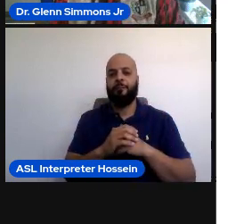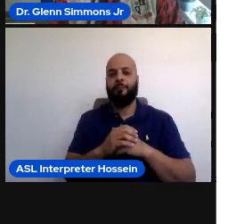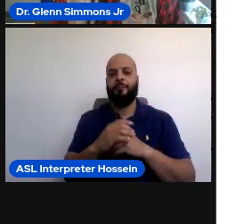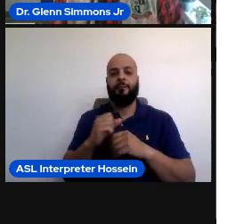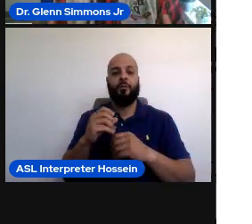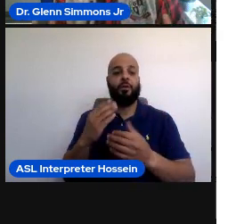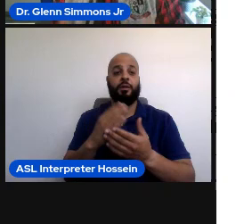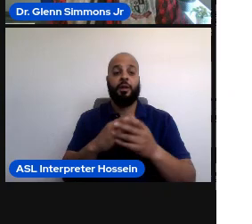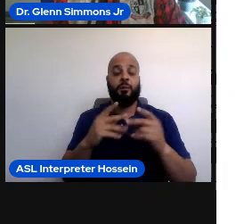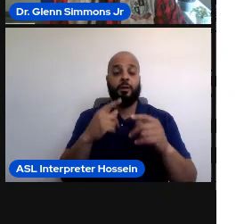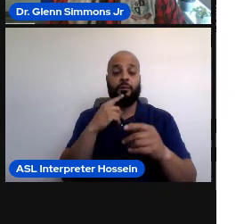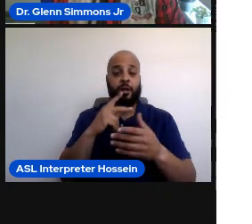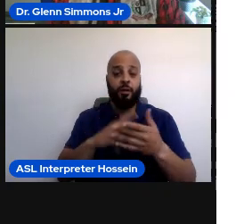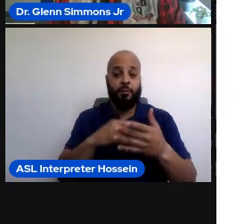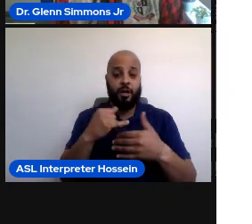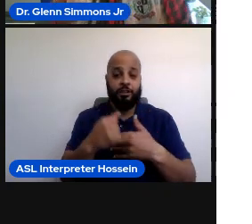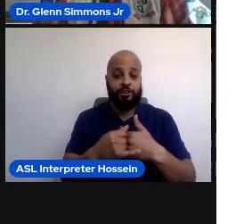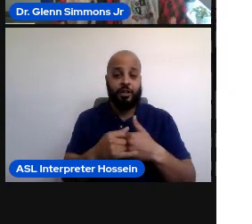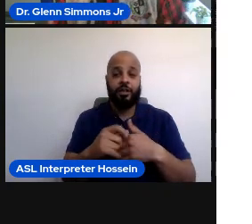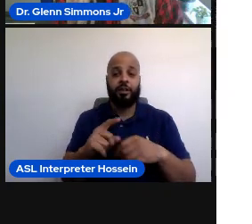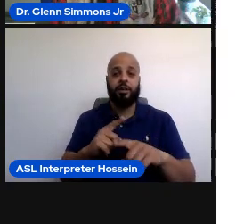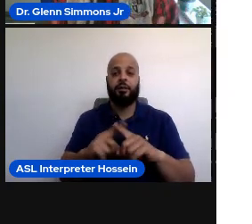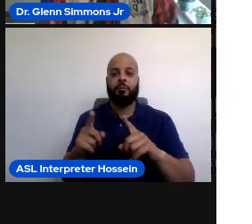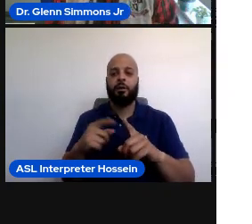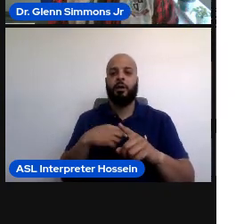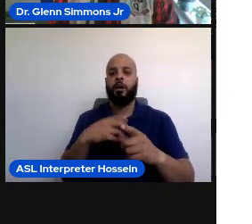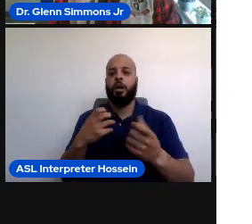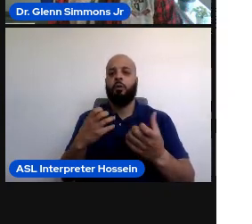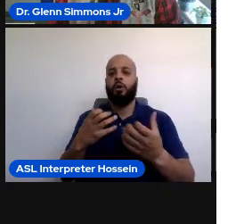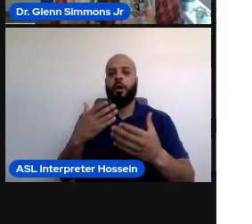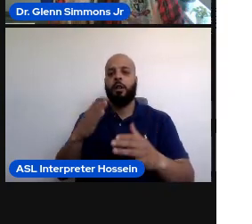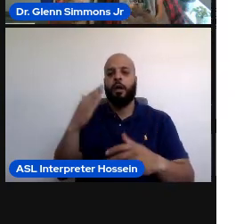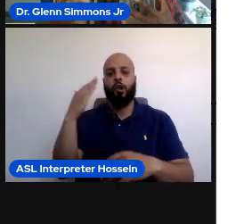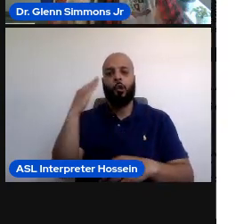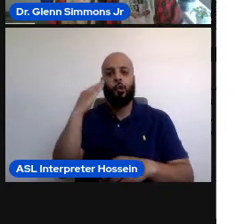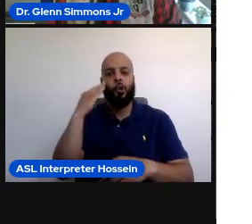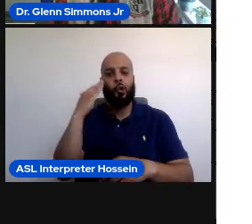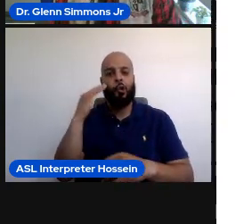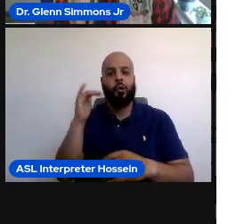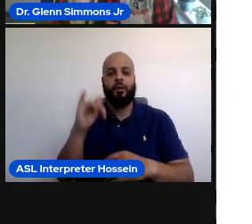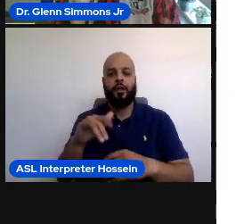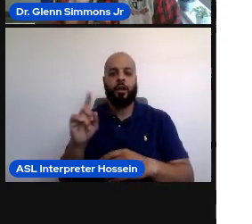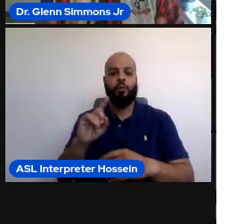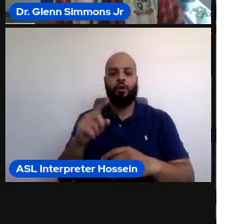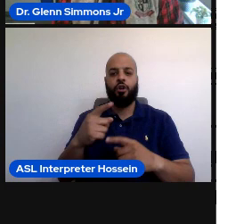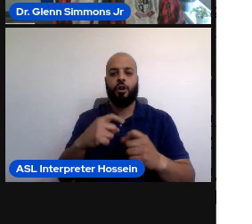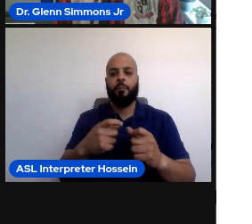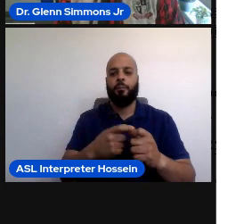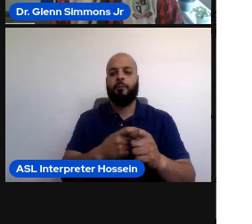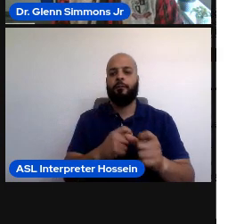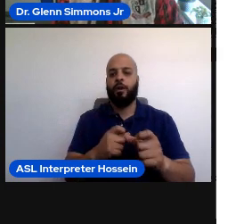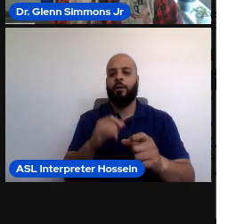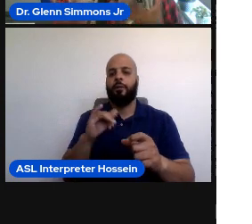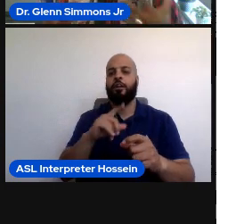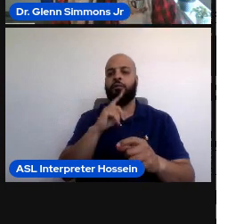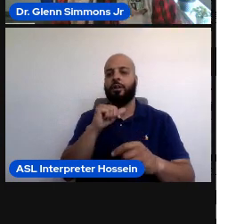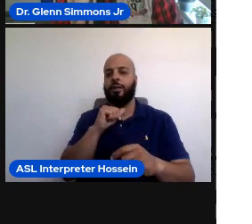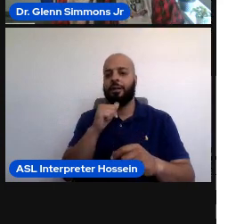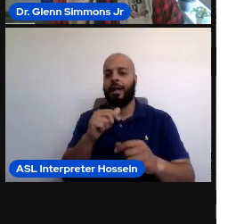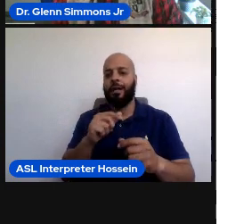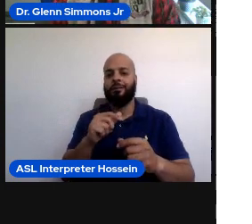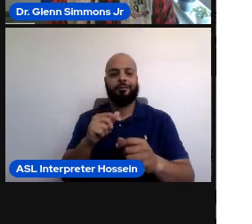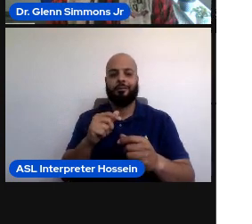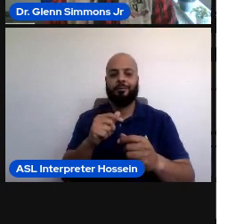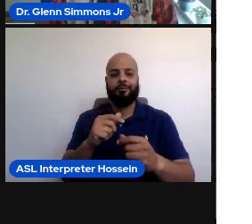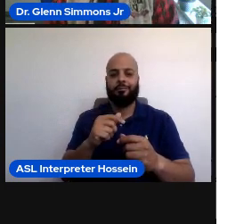Some people call them projects. But I just want to let it be known that, where you come from does not necessarily dictate where you